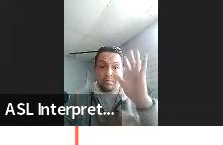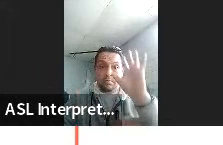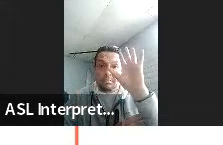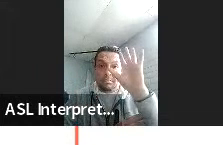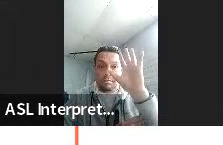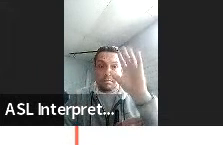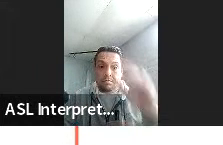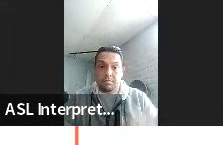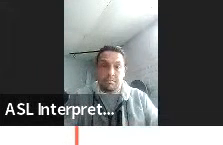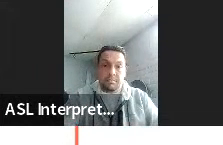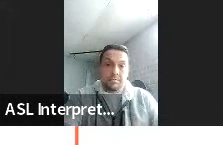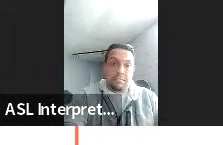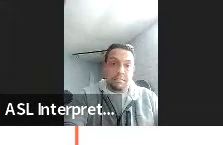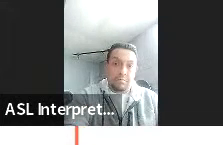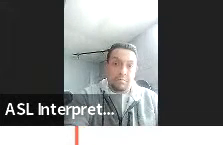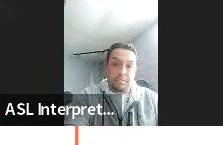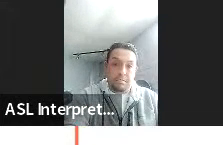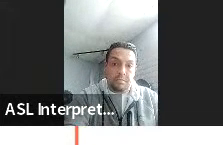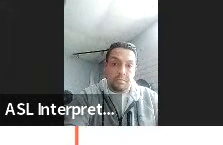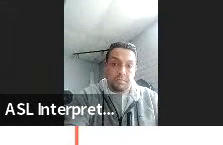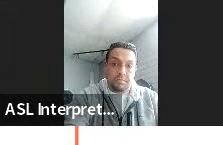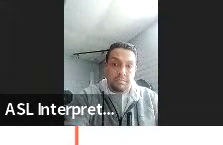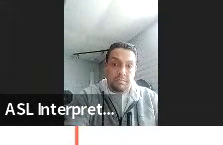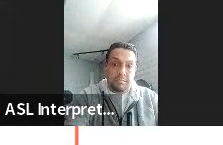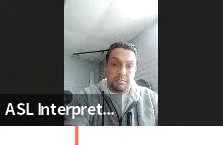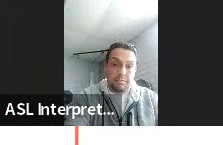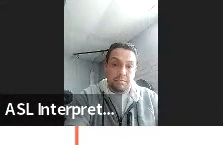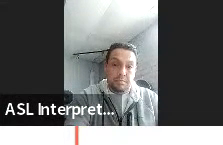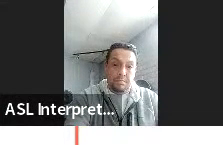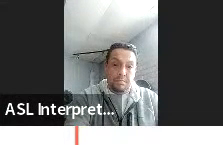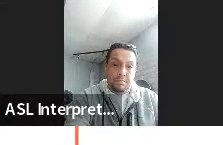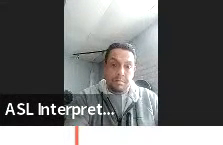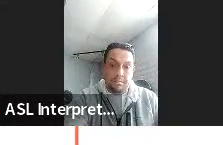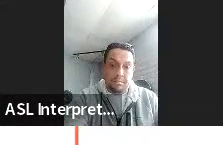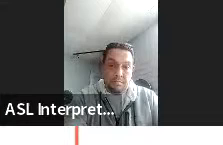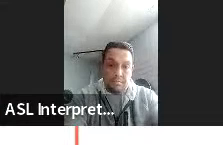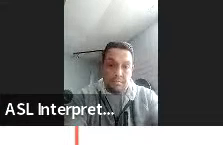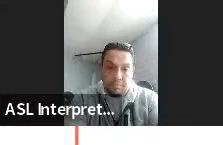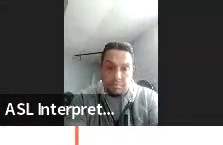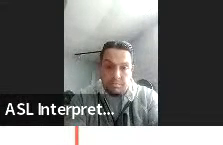two questions in the chat, or in the Q&A, I'm sorry.